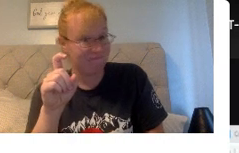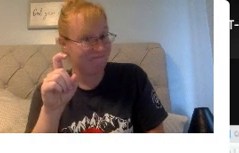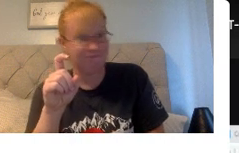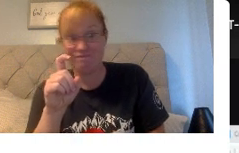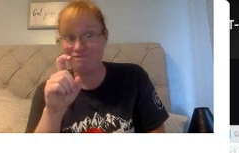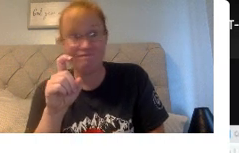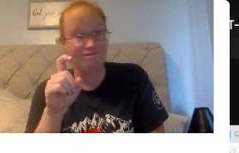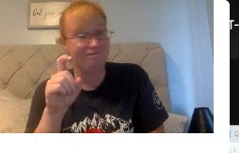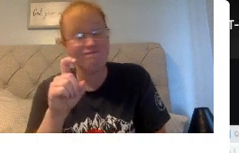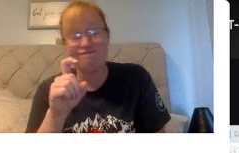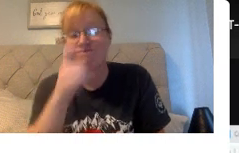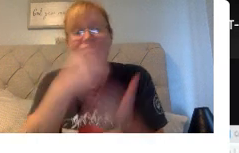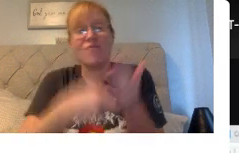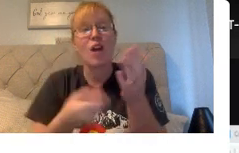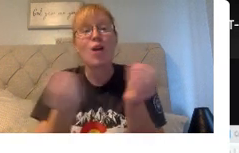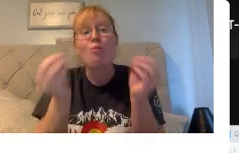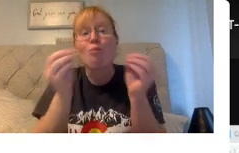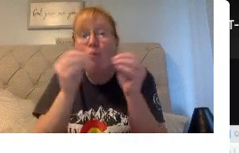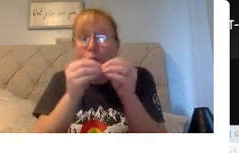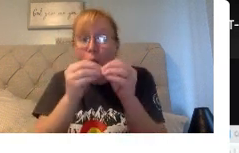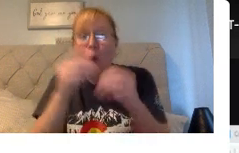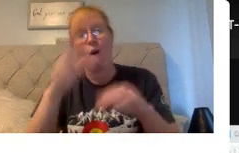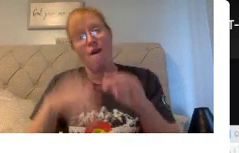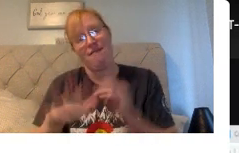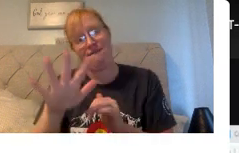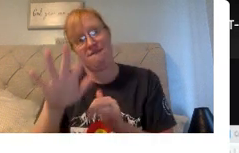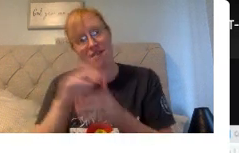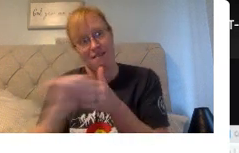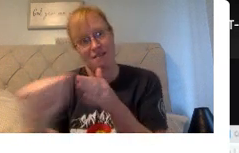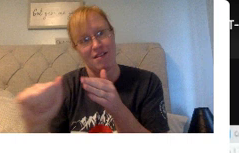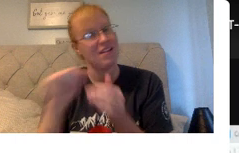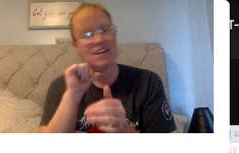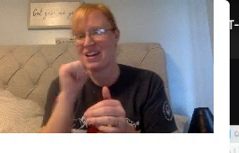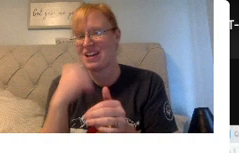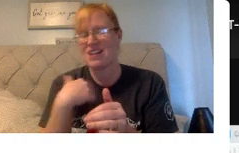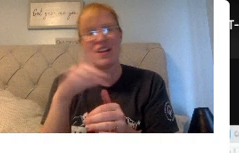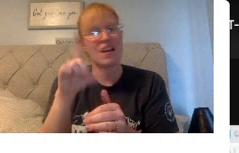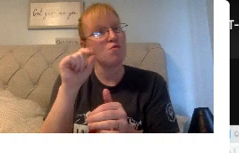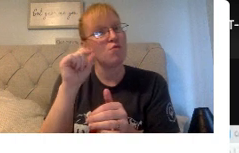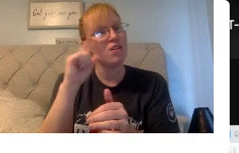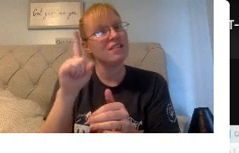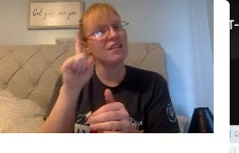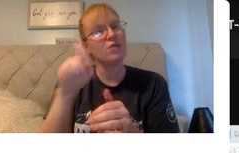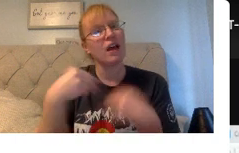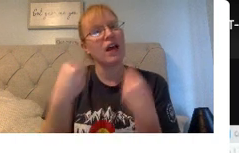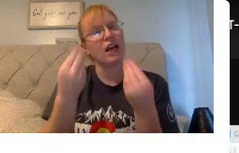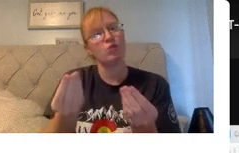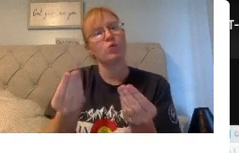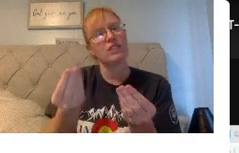No, right? Because it costs more than $5, but I don't have 20 cents, so I have to give